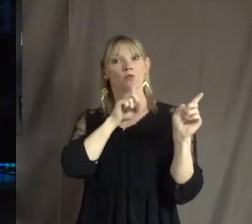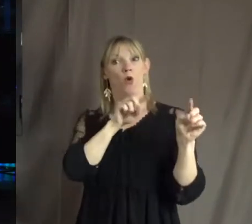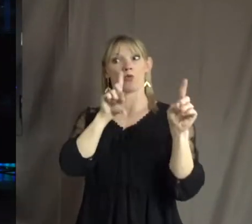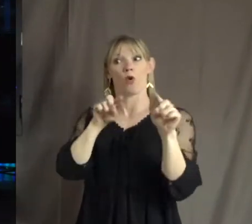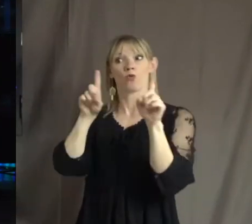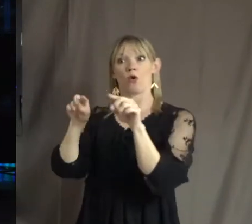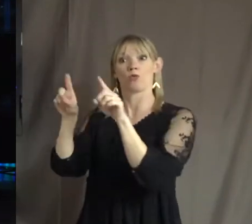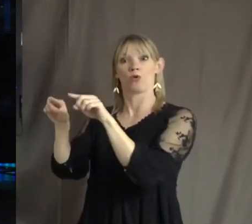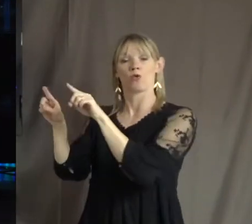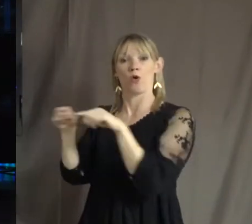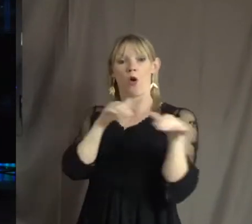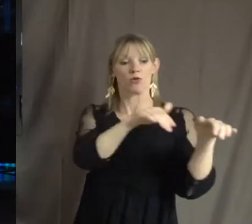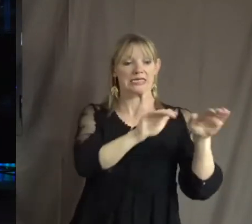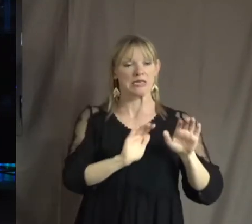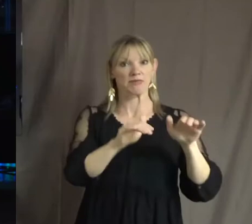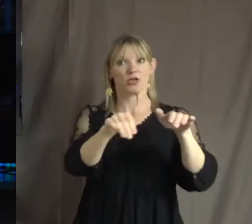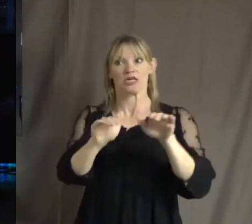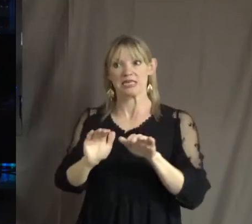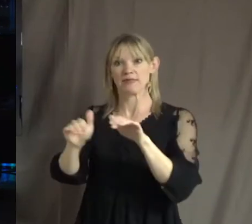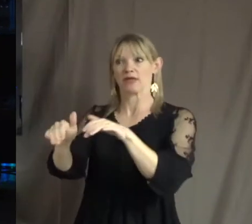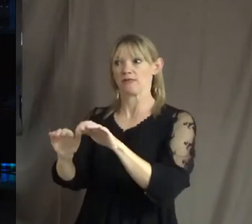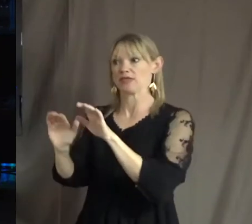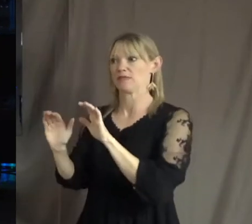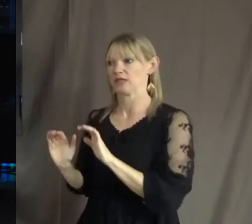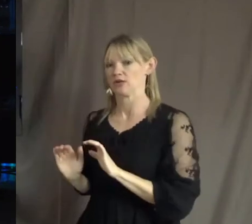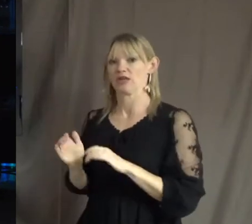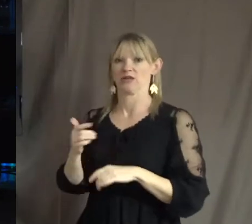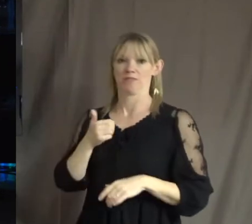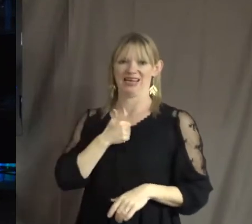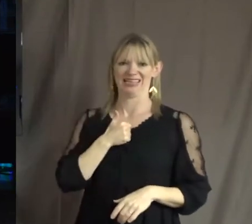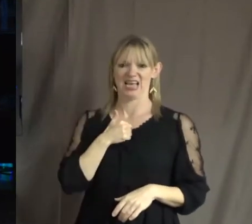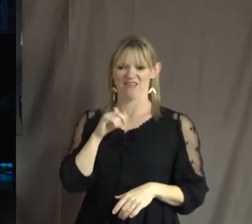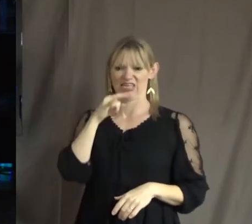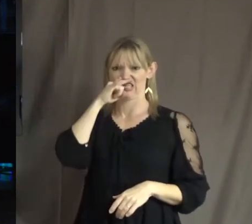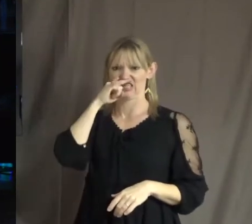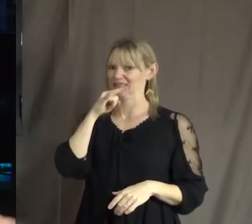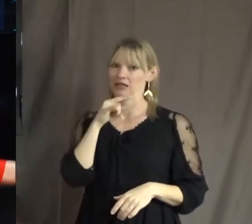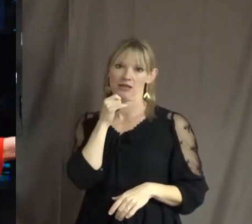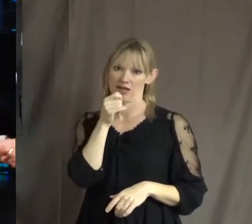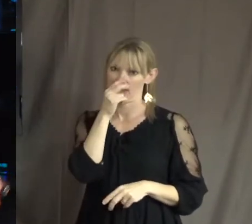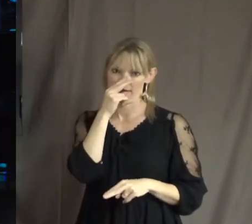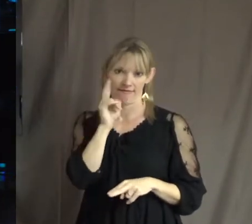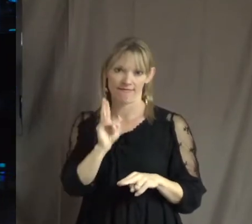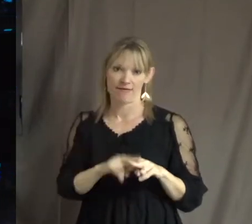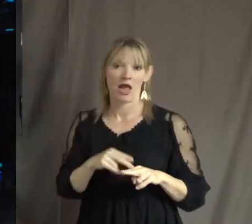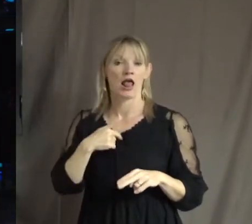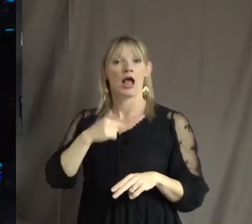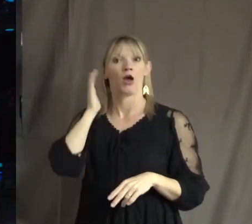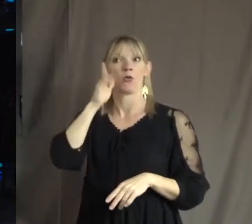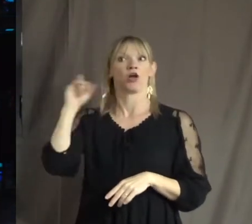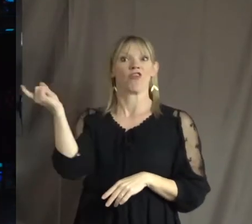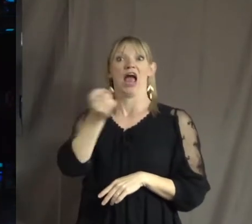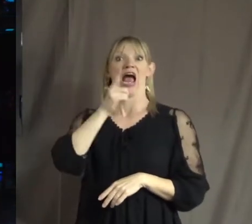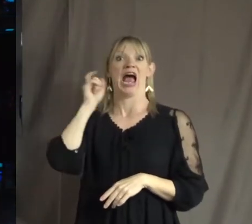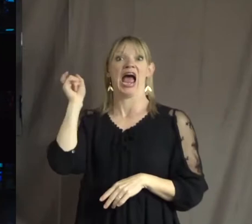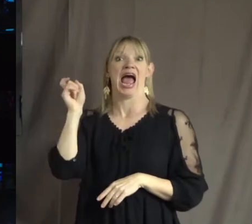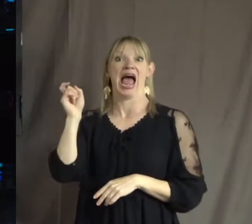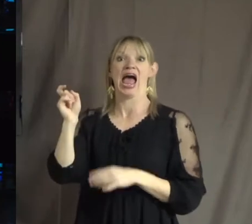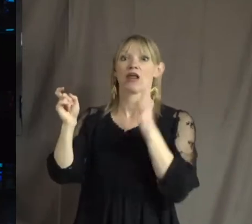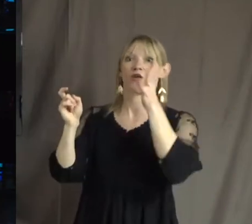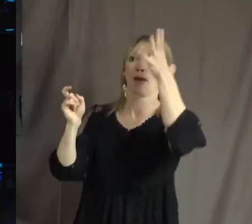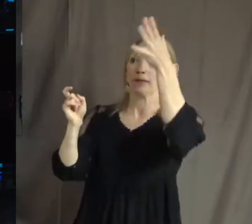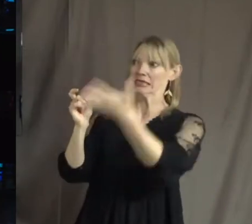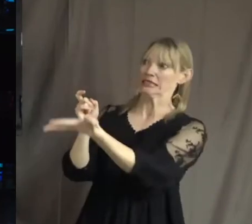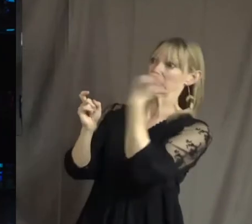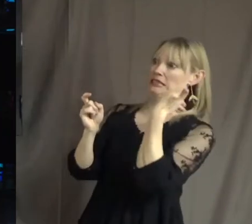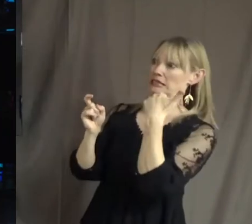You know, and as a kid it was like, well, this isn't a lot of fun. And I'd be running around and they would call me back because I needed to